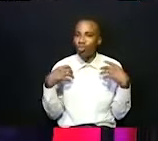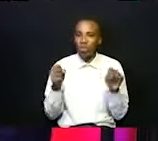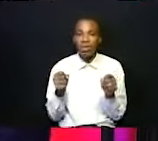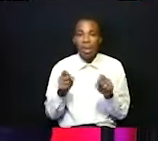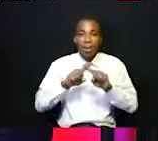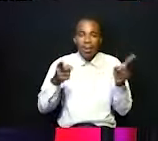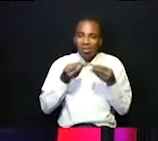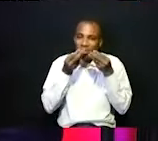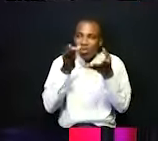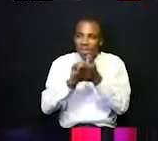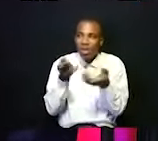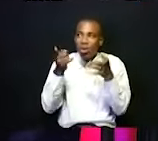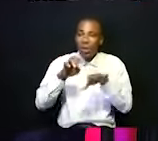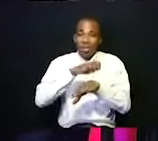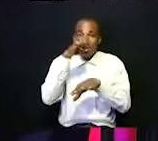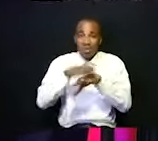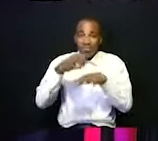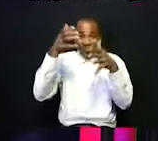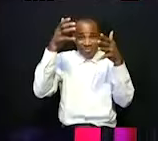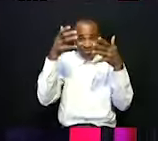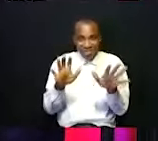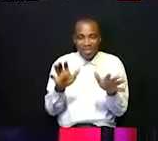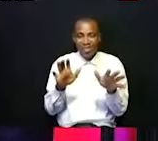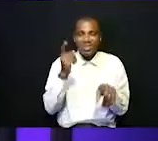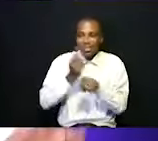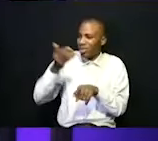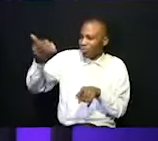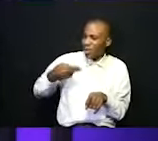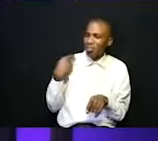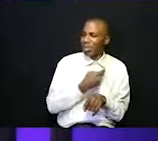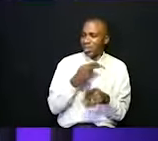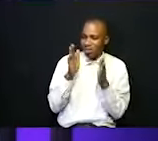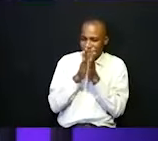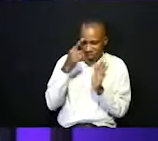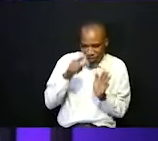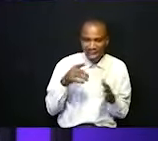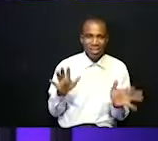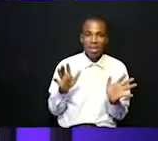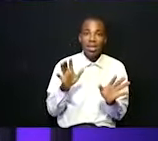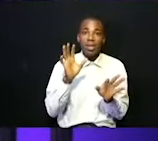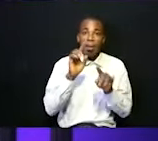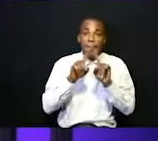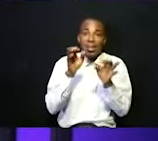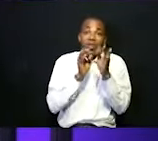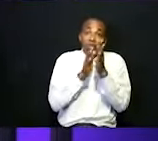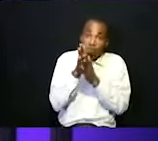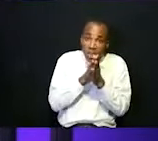law. Find any good pastor, let them pray over it. If you want an ordinance, then see what we can do. The law